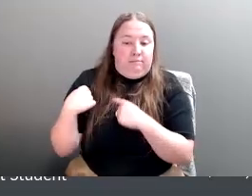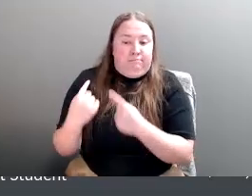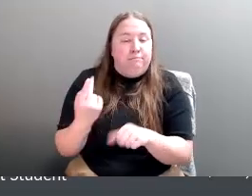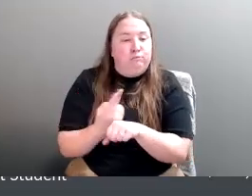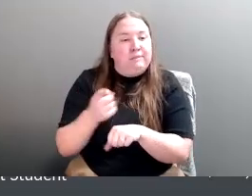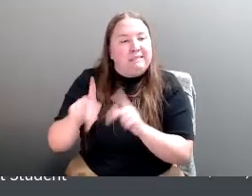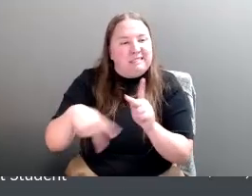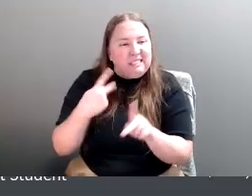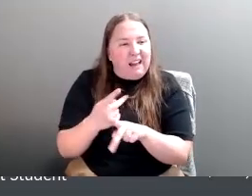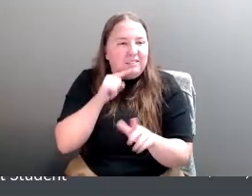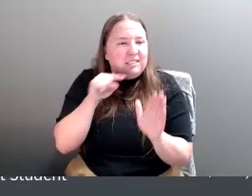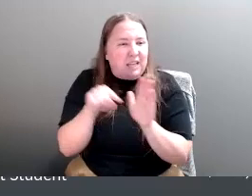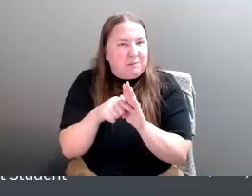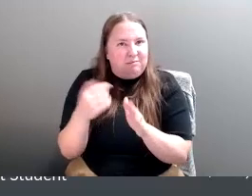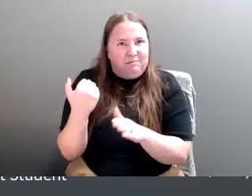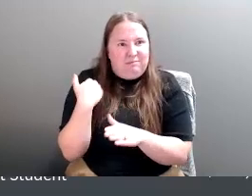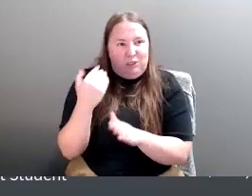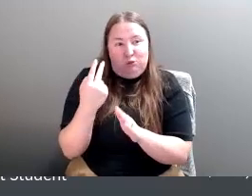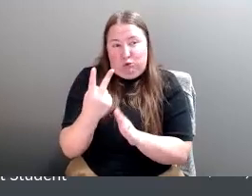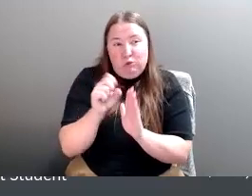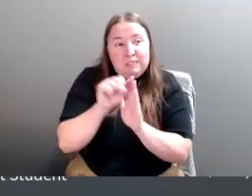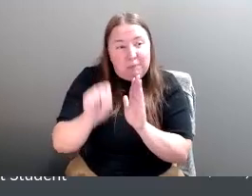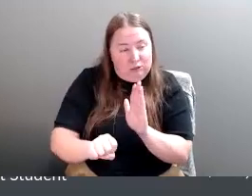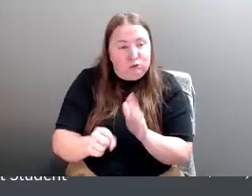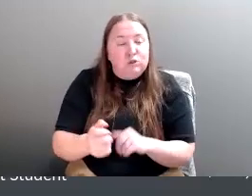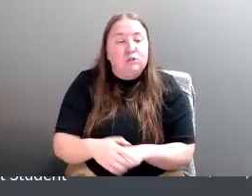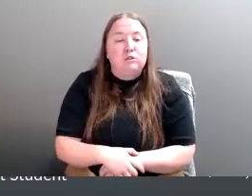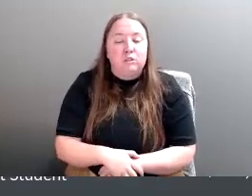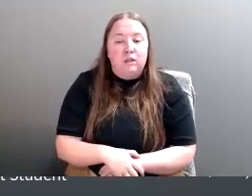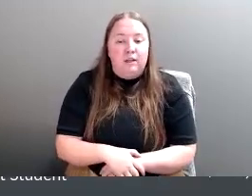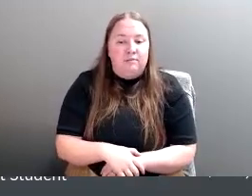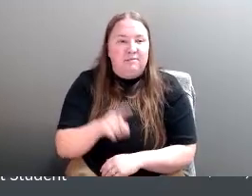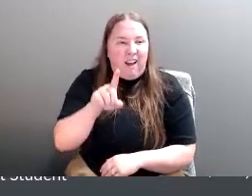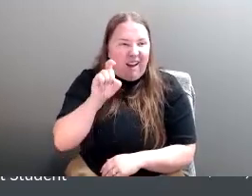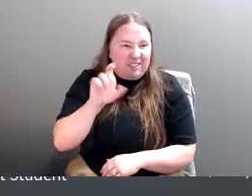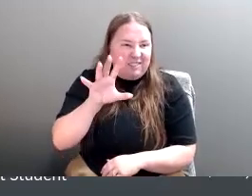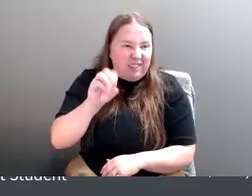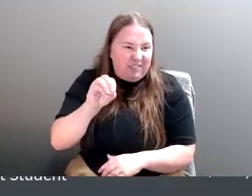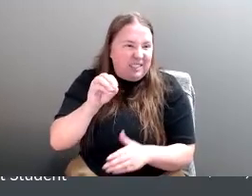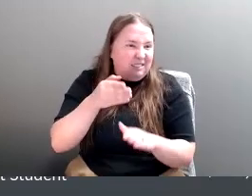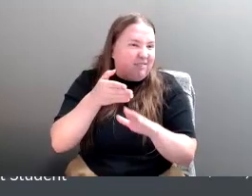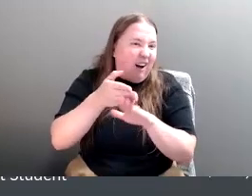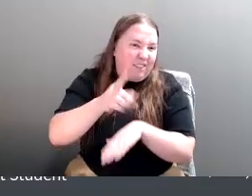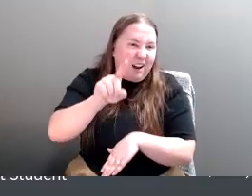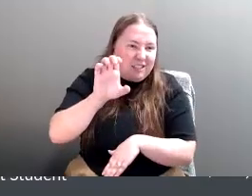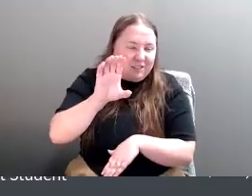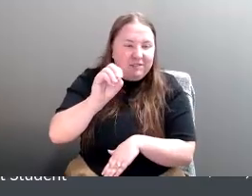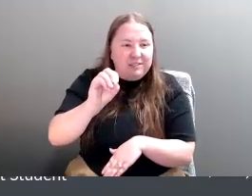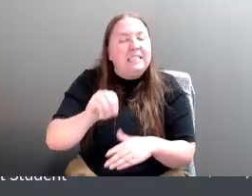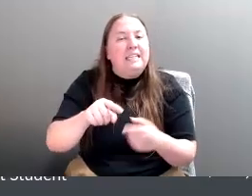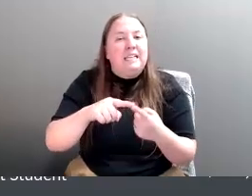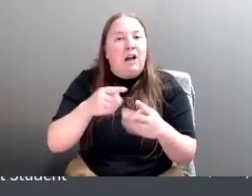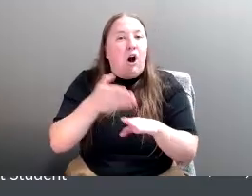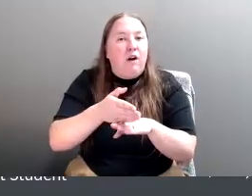this type of assignment for the last 2 semesters, over 150 students, over 50 to 70